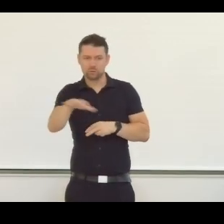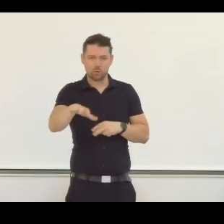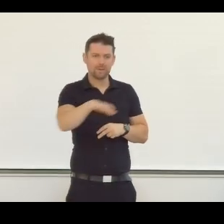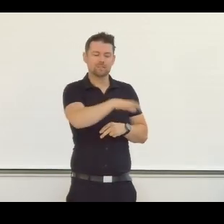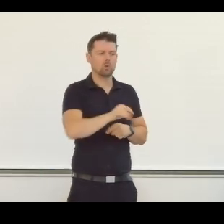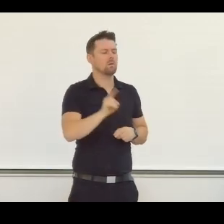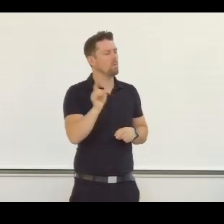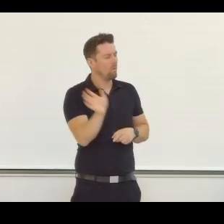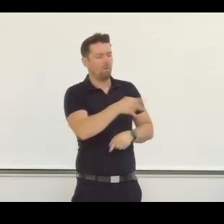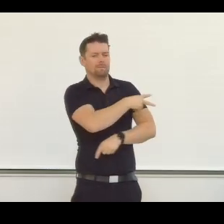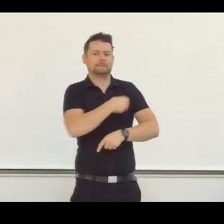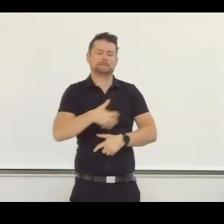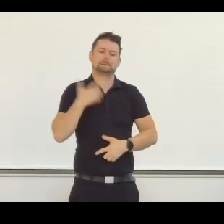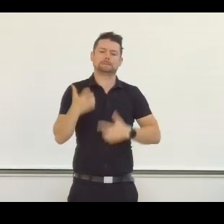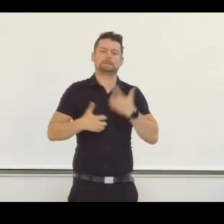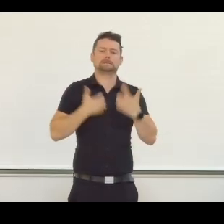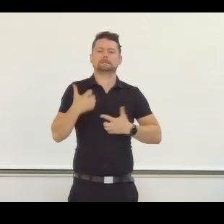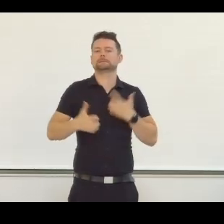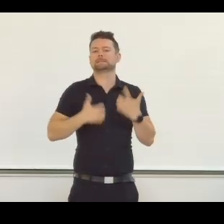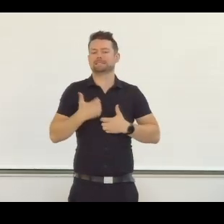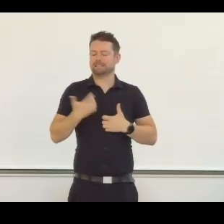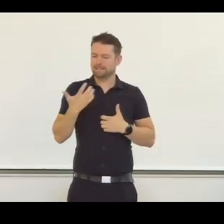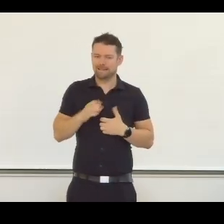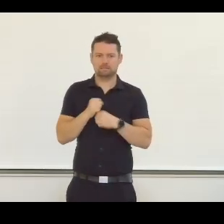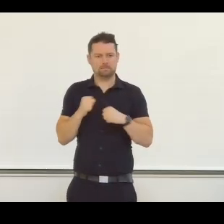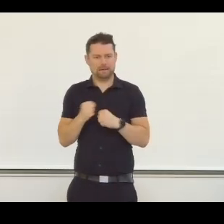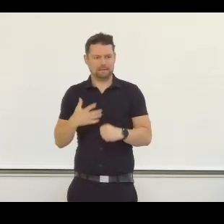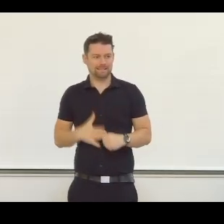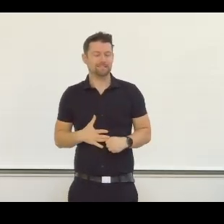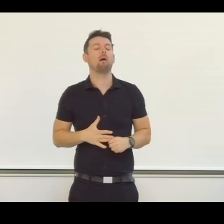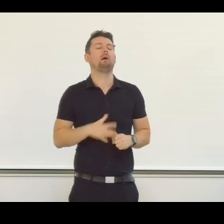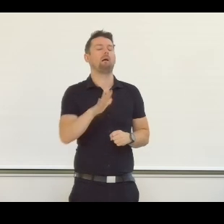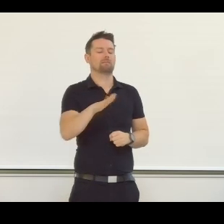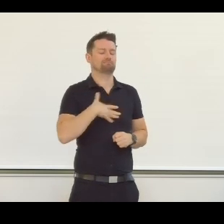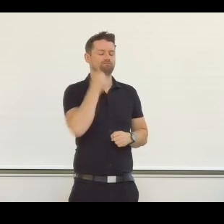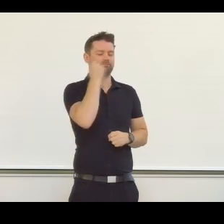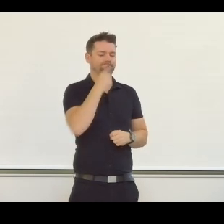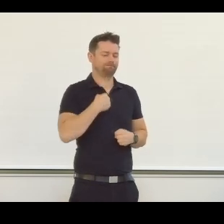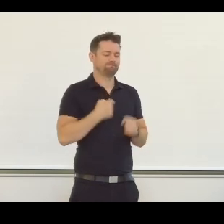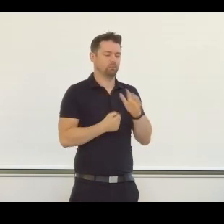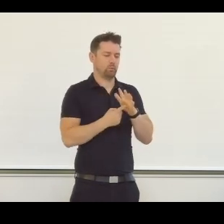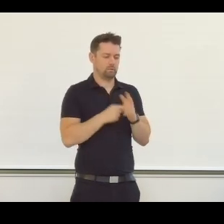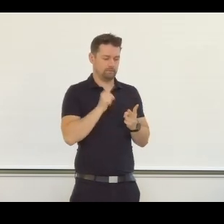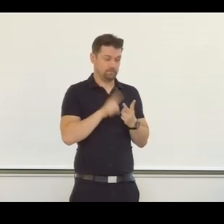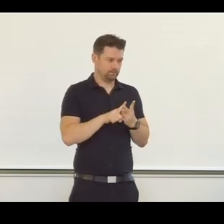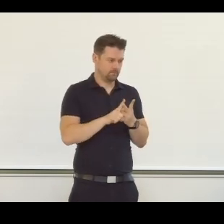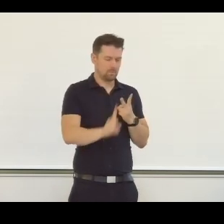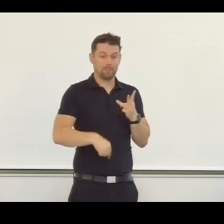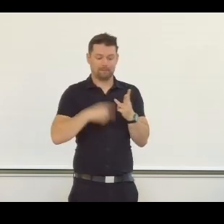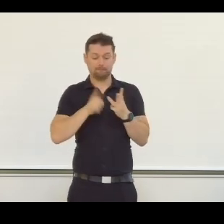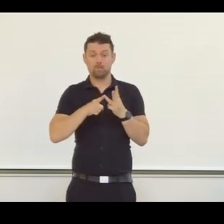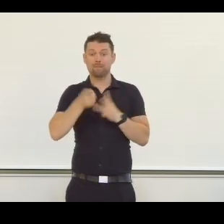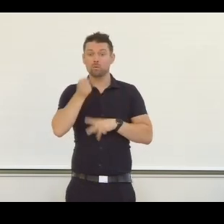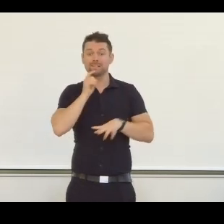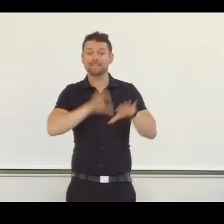said, okay, that's something we should take care of. Then from a scientific